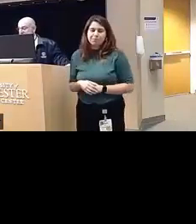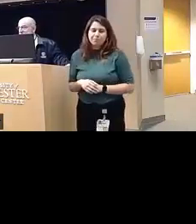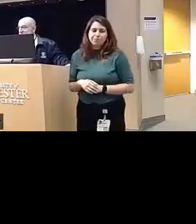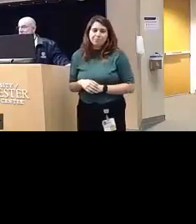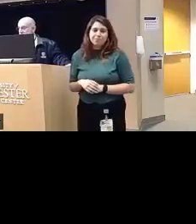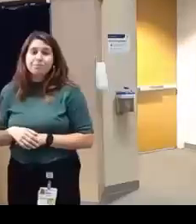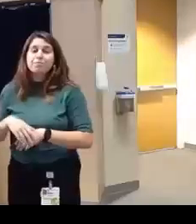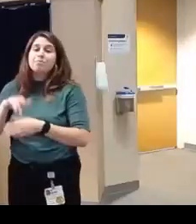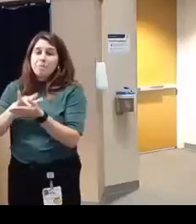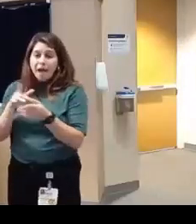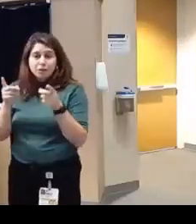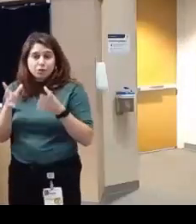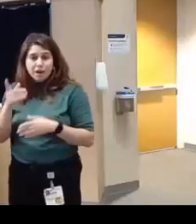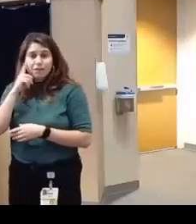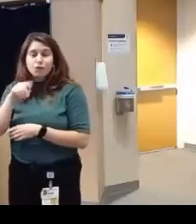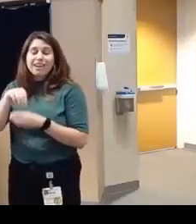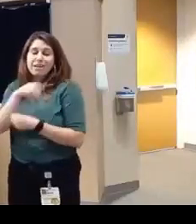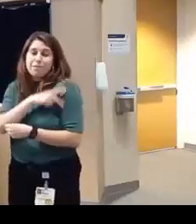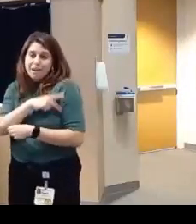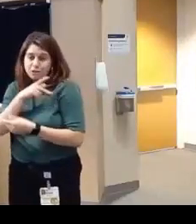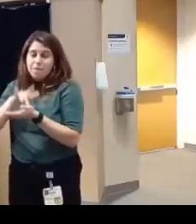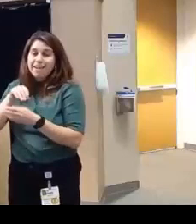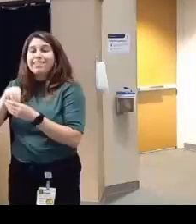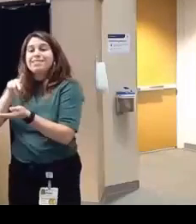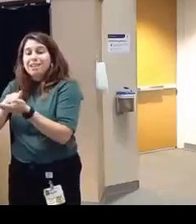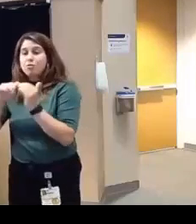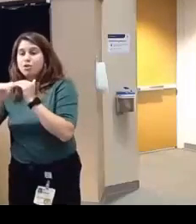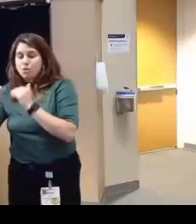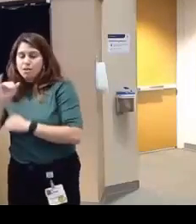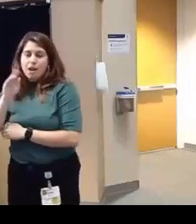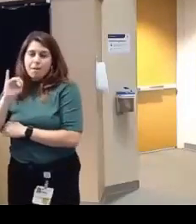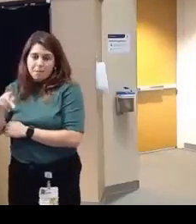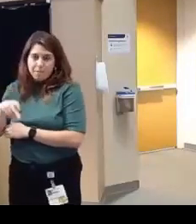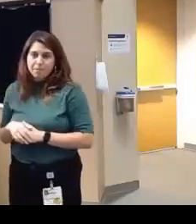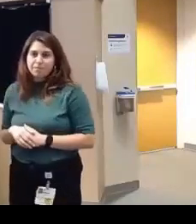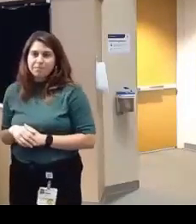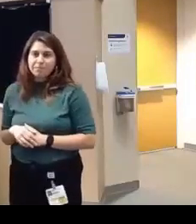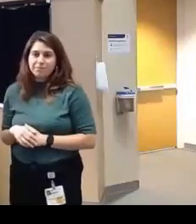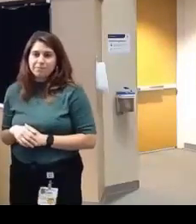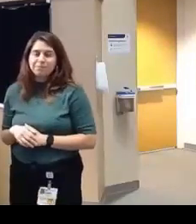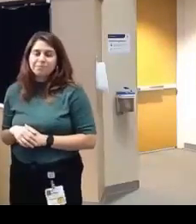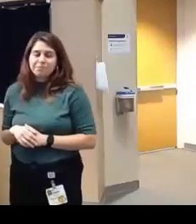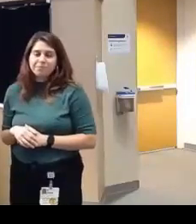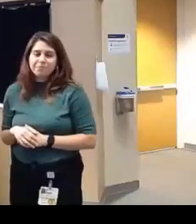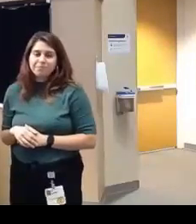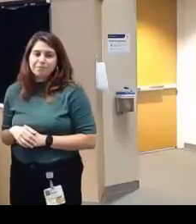She's also the medical director for the Inpatient Medicine and Psychiatry Unit. That's often called the MIPS